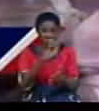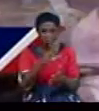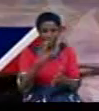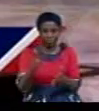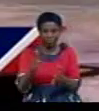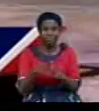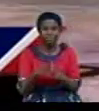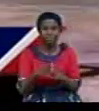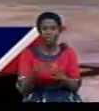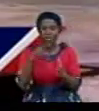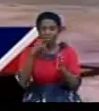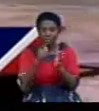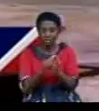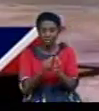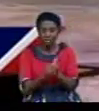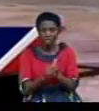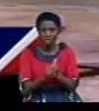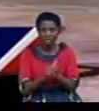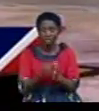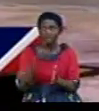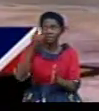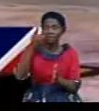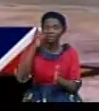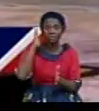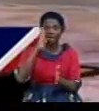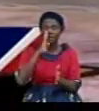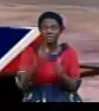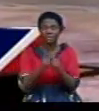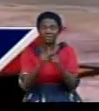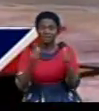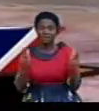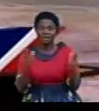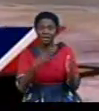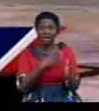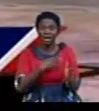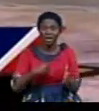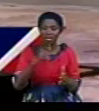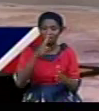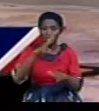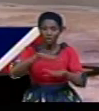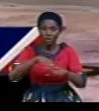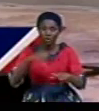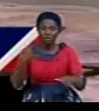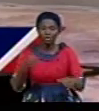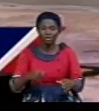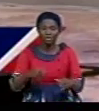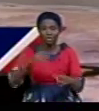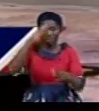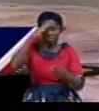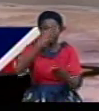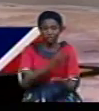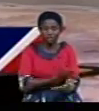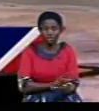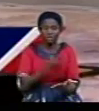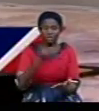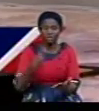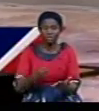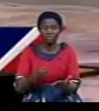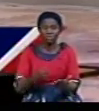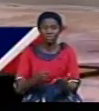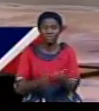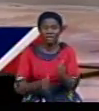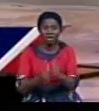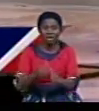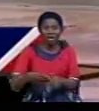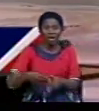it says he shall be great and shall be called the son of the highest not the son